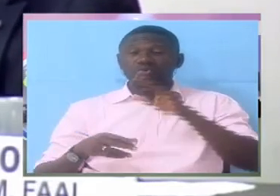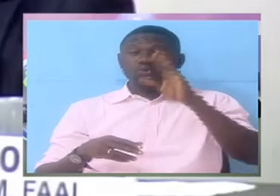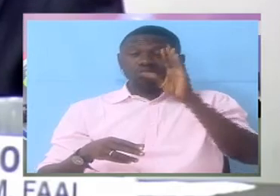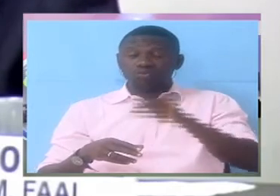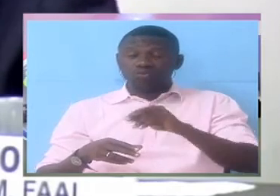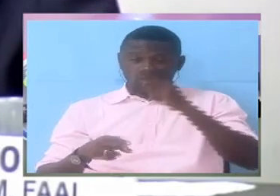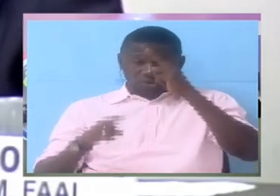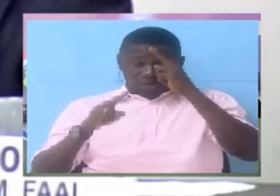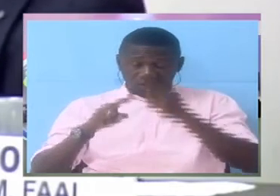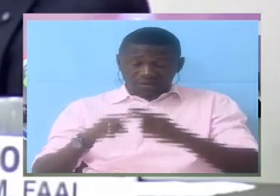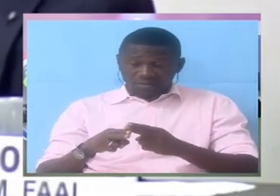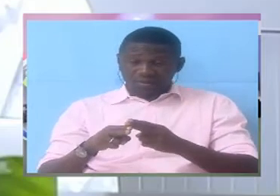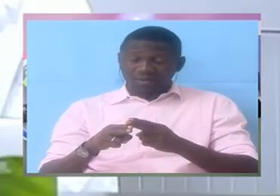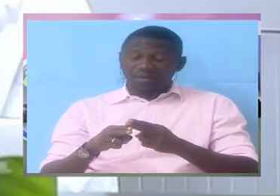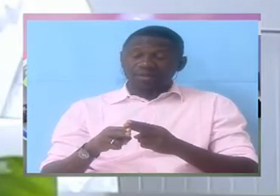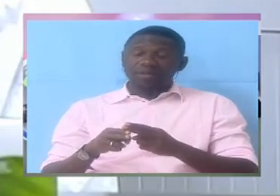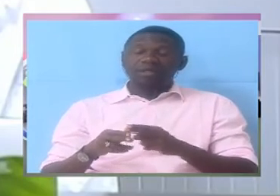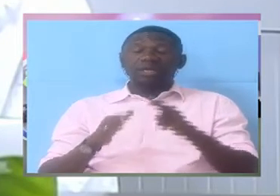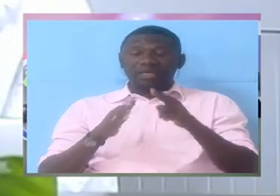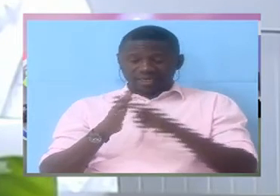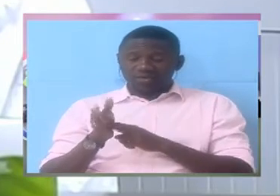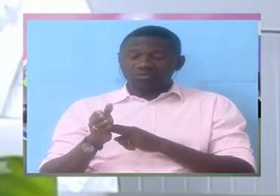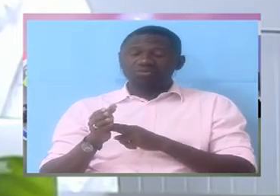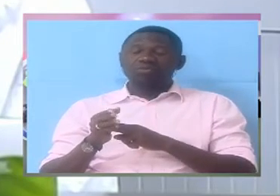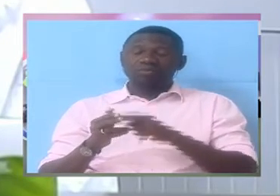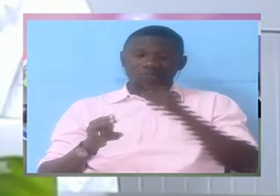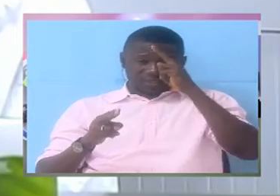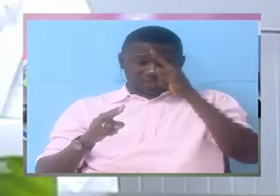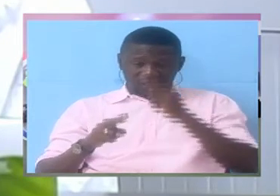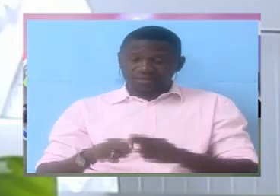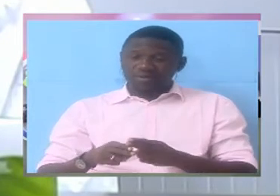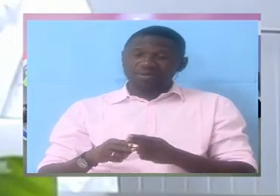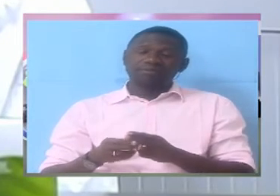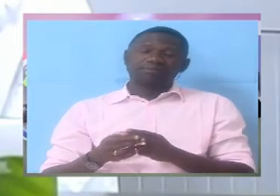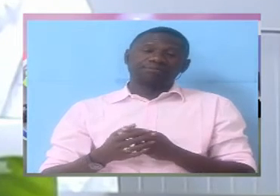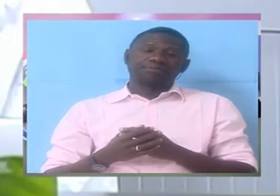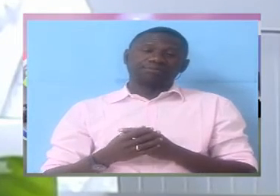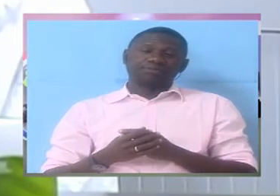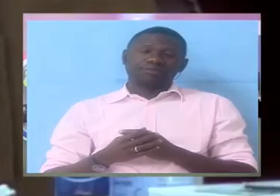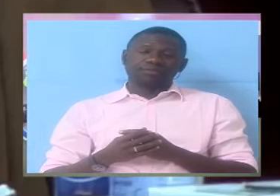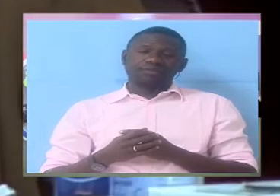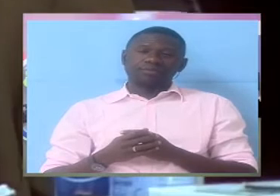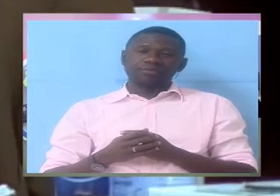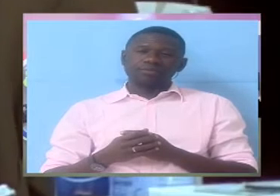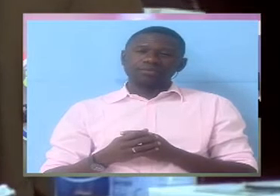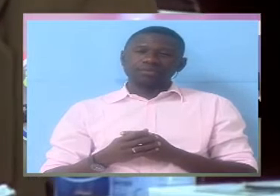also need to be disciplined. Do you agree?